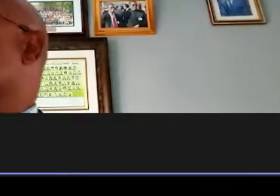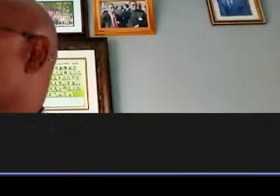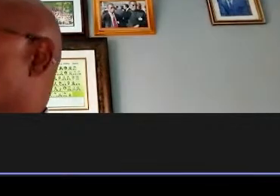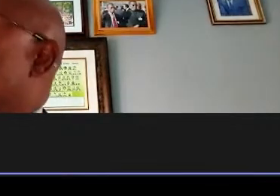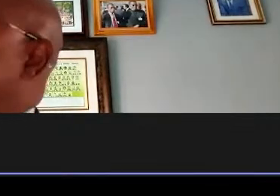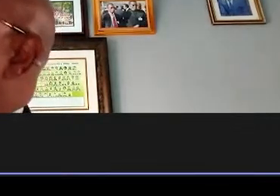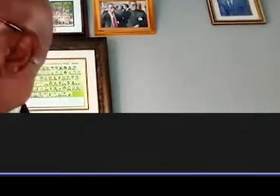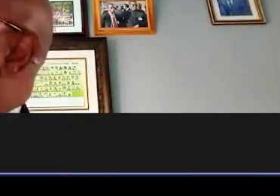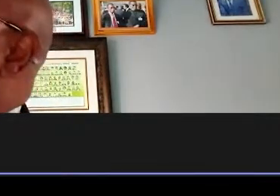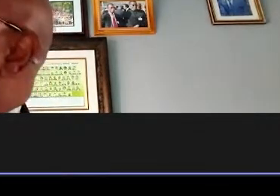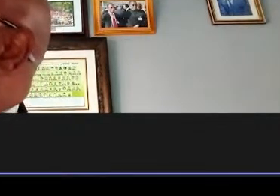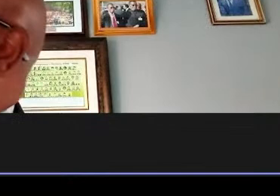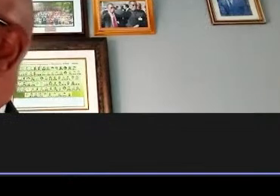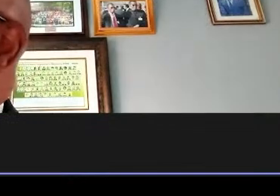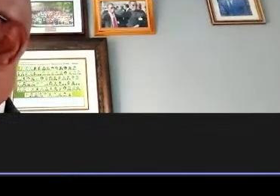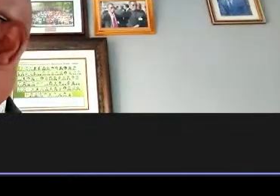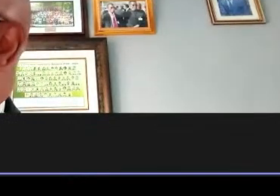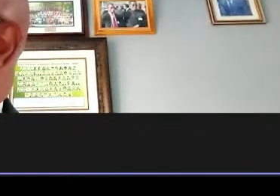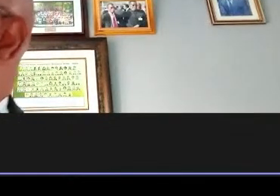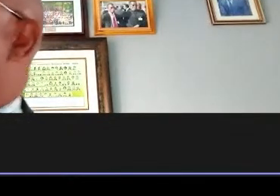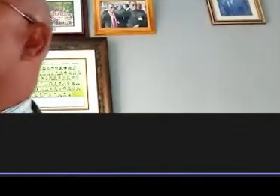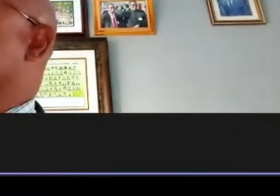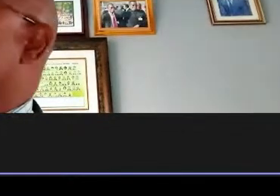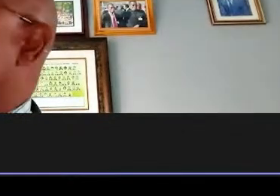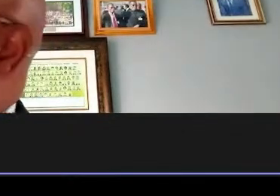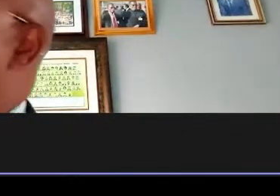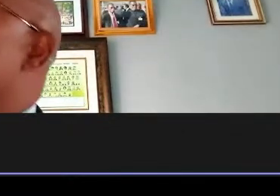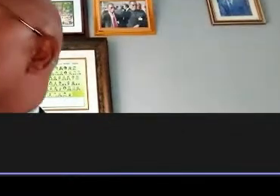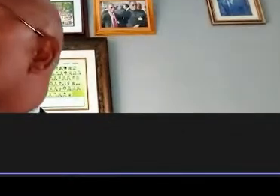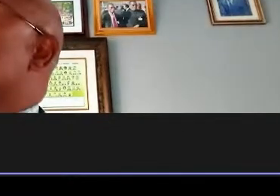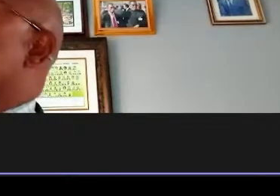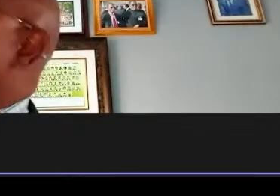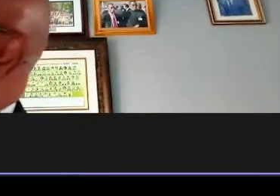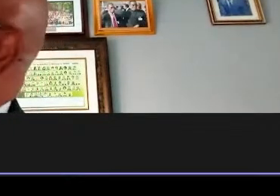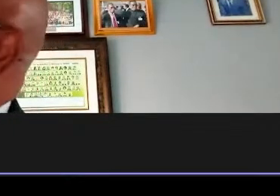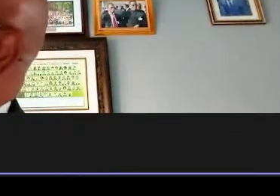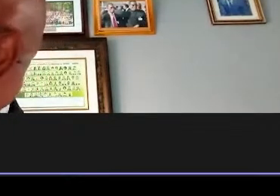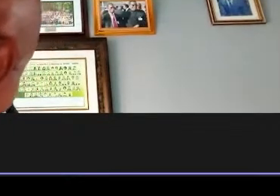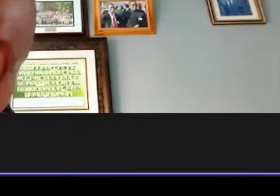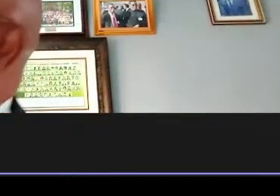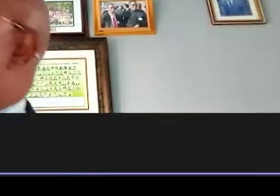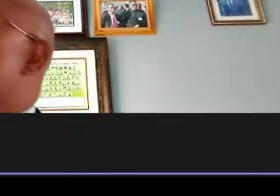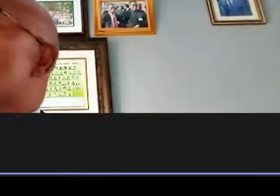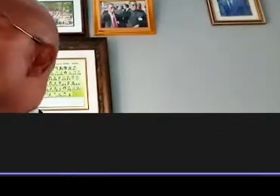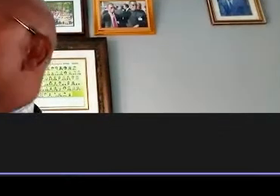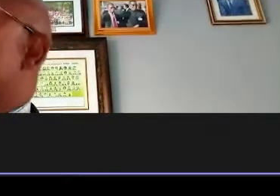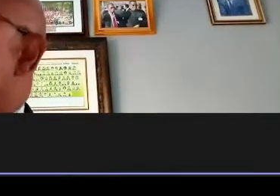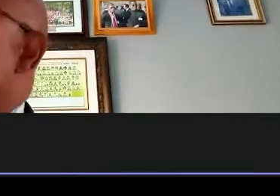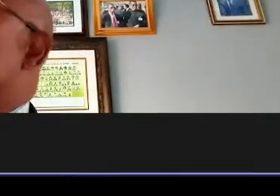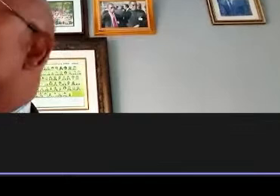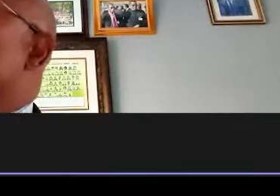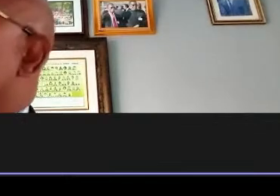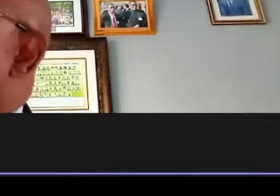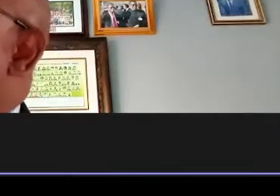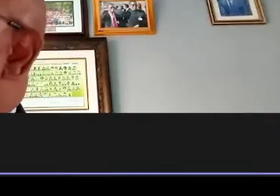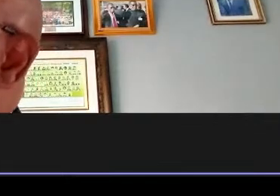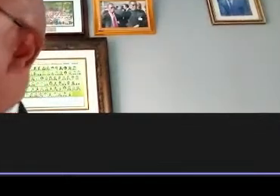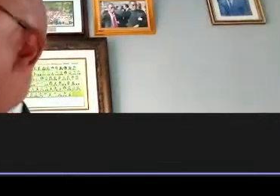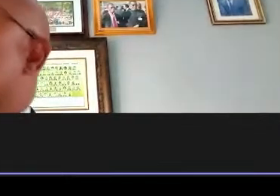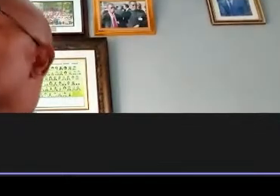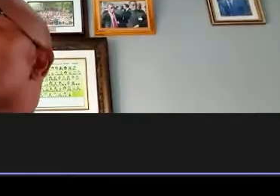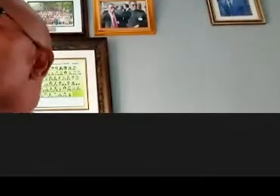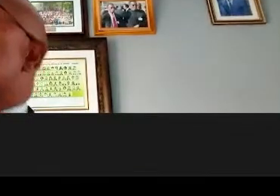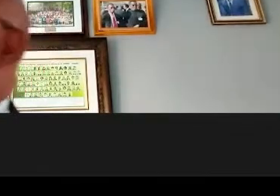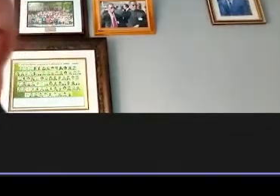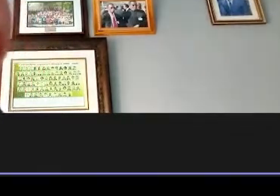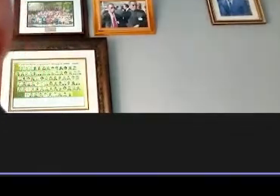The second demon which worsens this housing crisis is described, Mr. Sbuzi Ward of Abahlali baseMjondolo, as